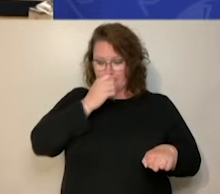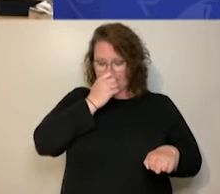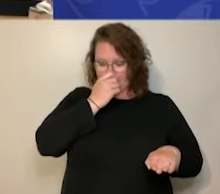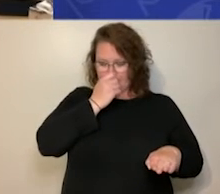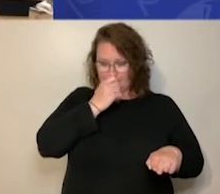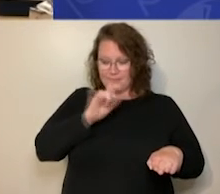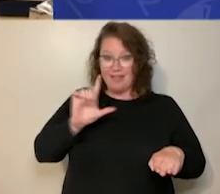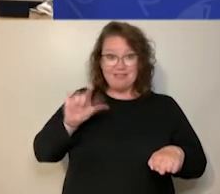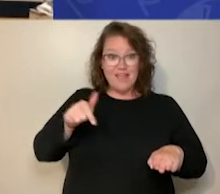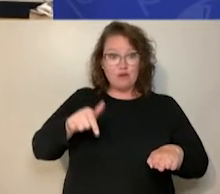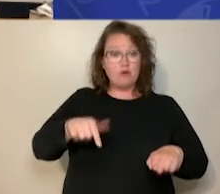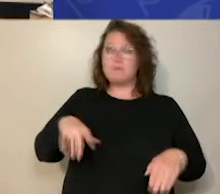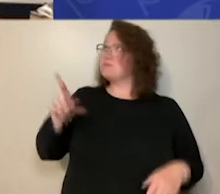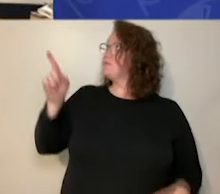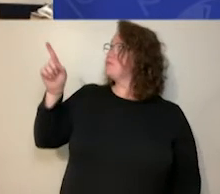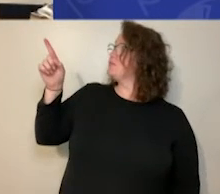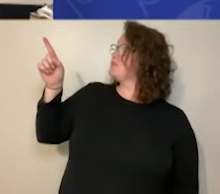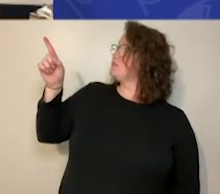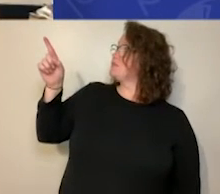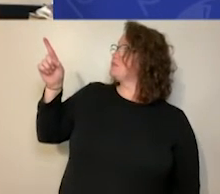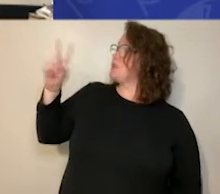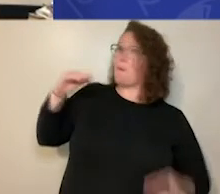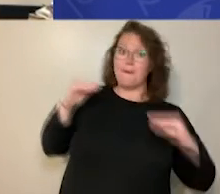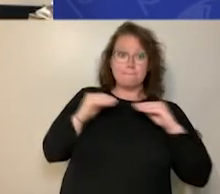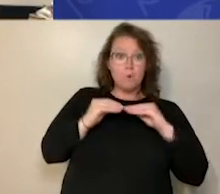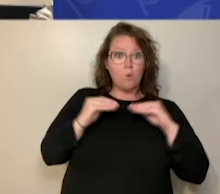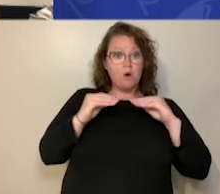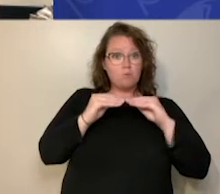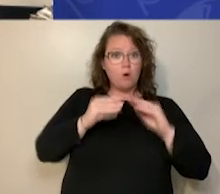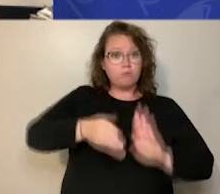your foot can come up your leg.